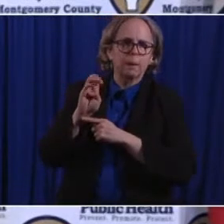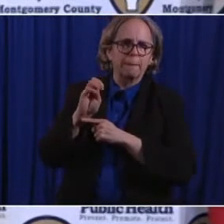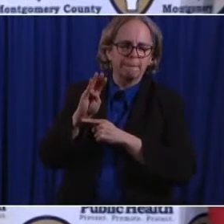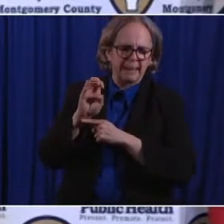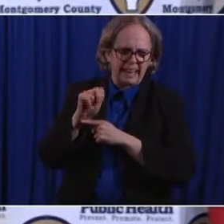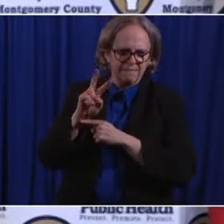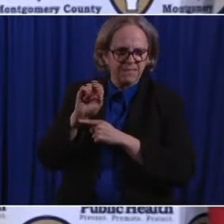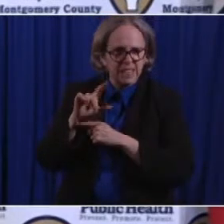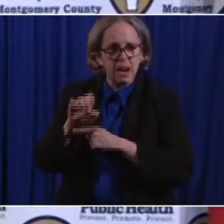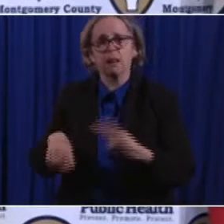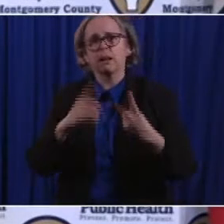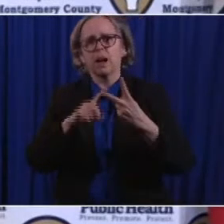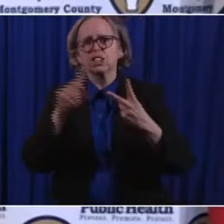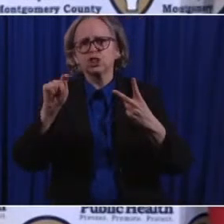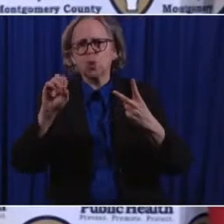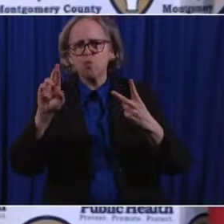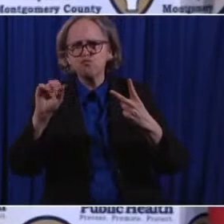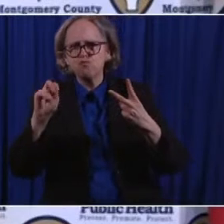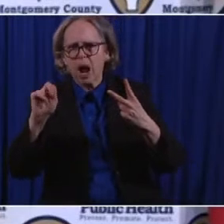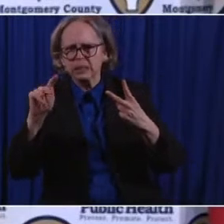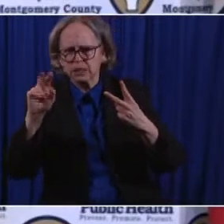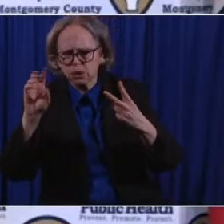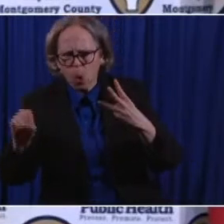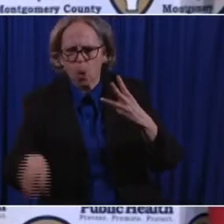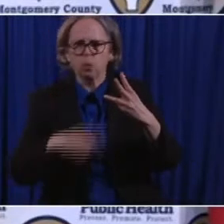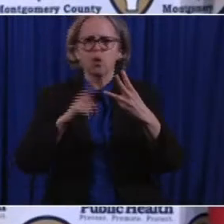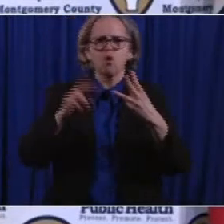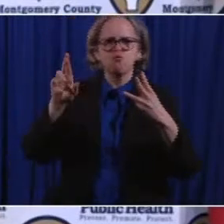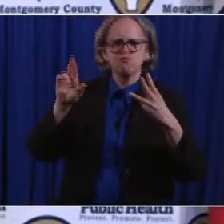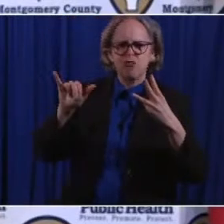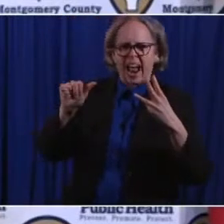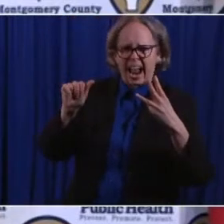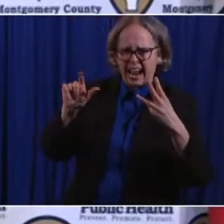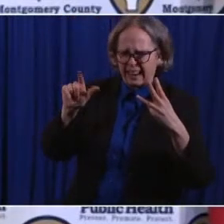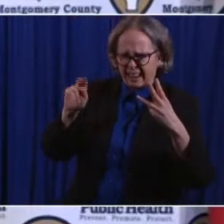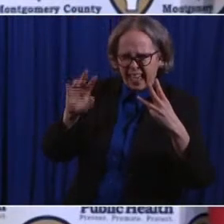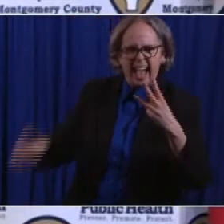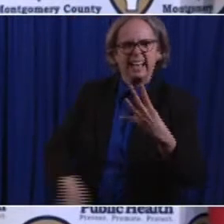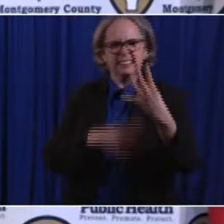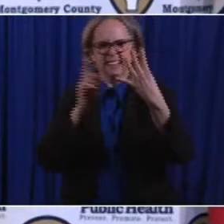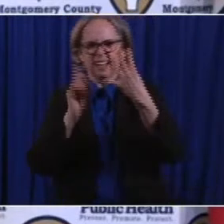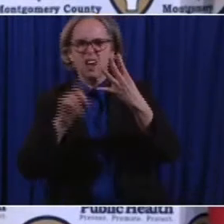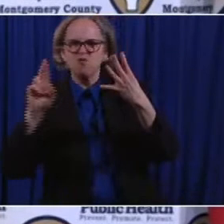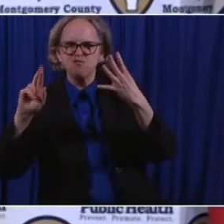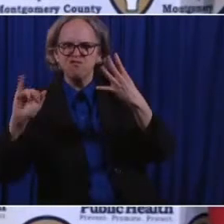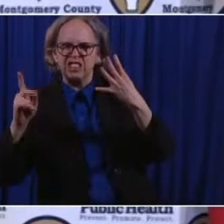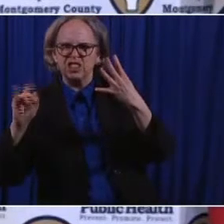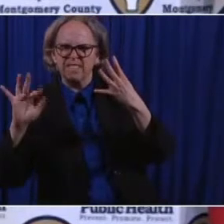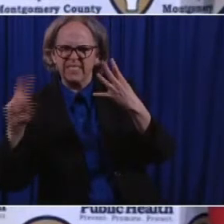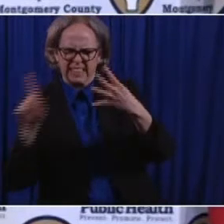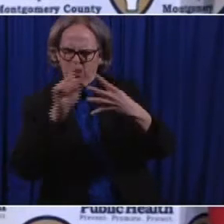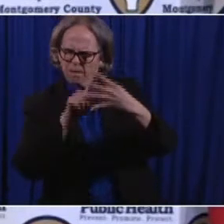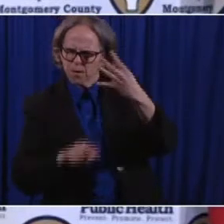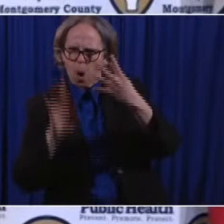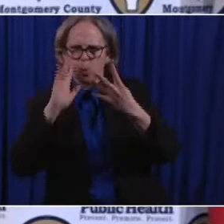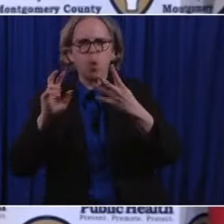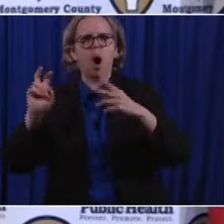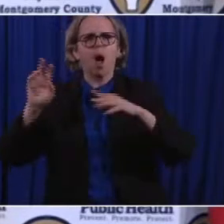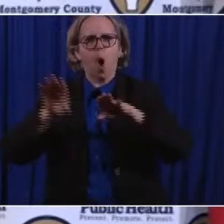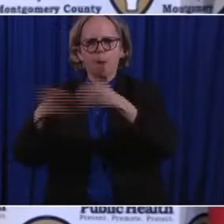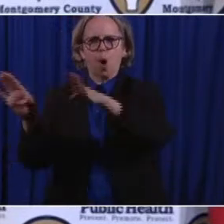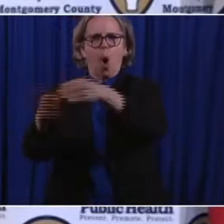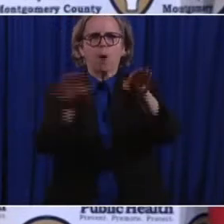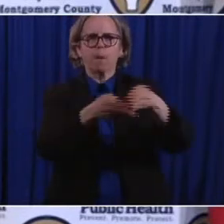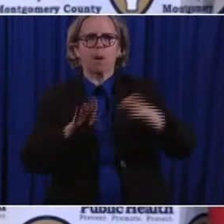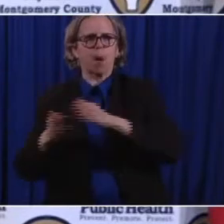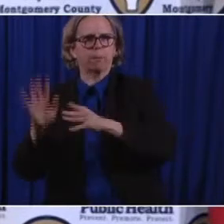media for those specific dates and those locations. We're still working out the schedule for these